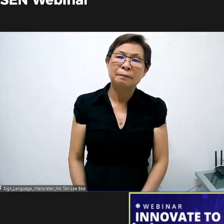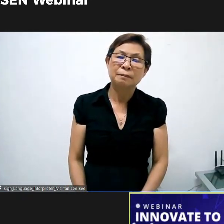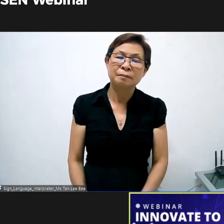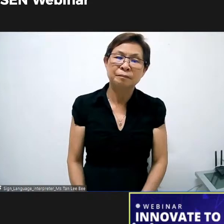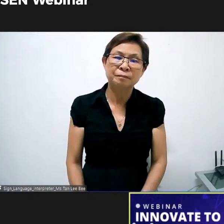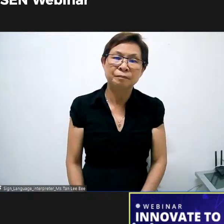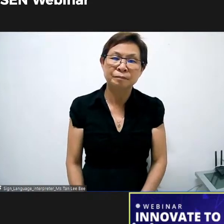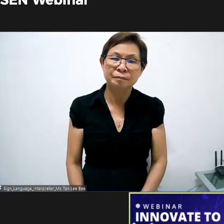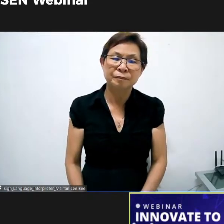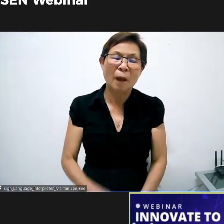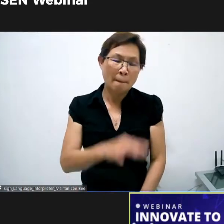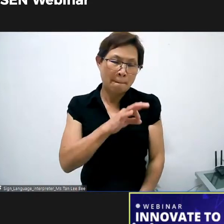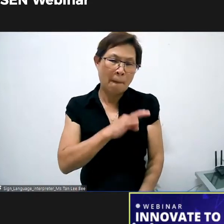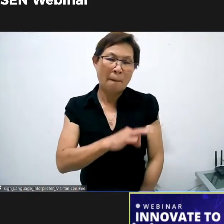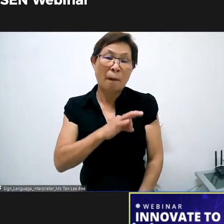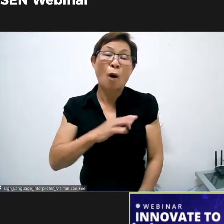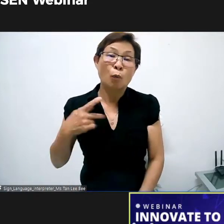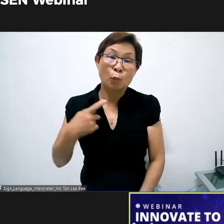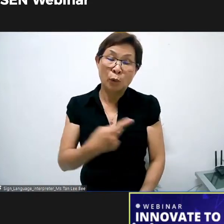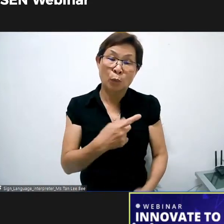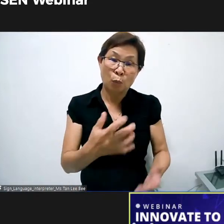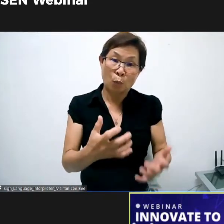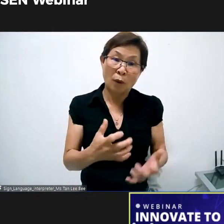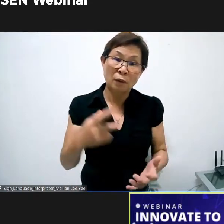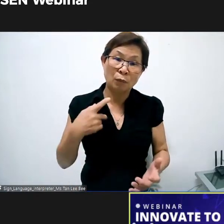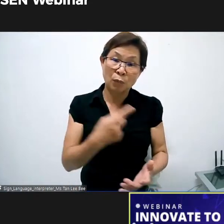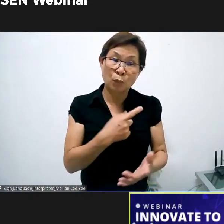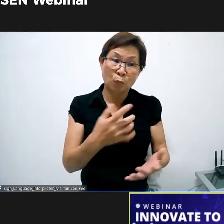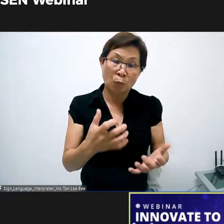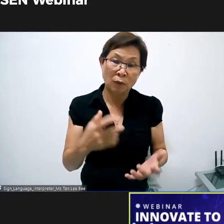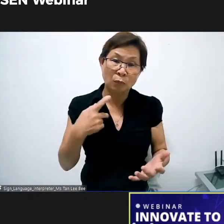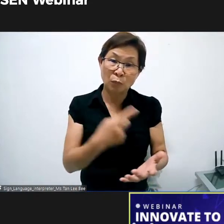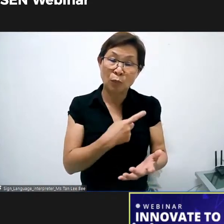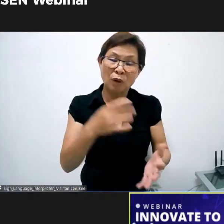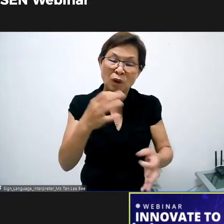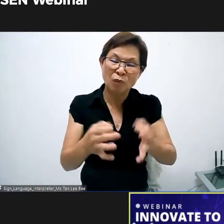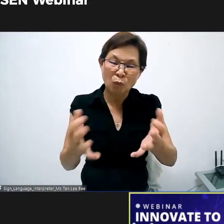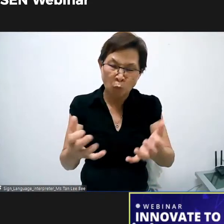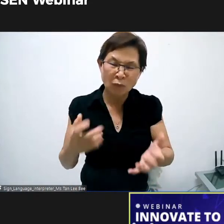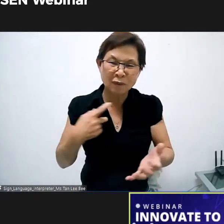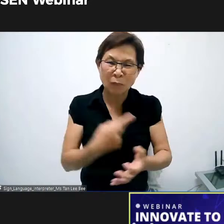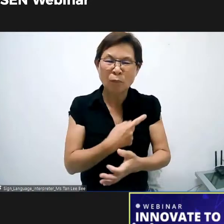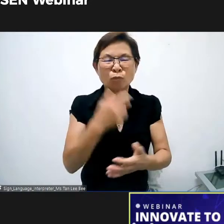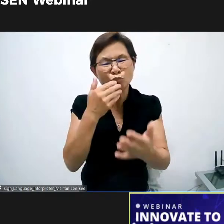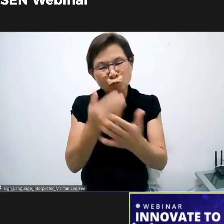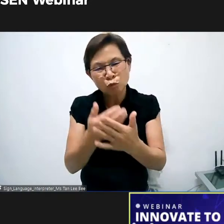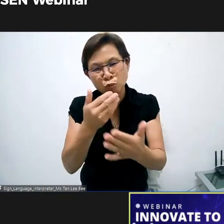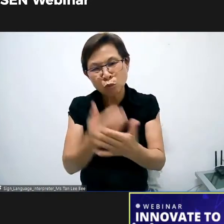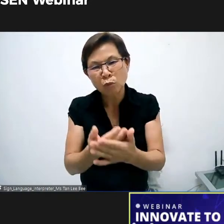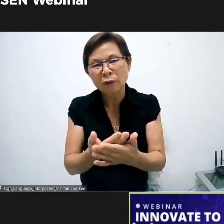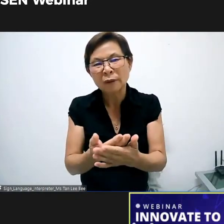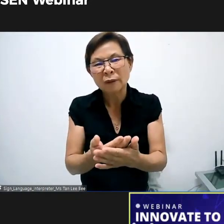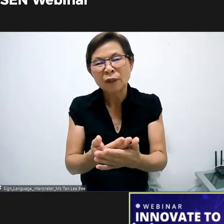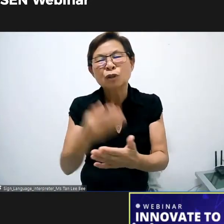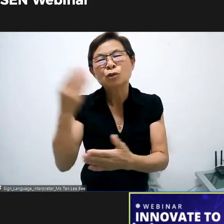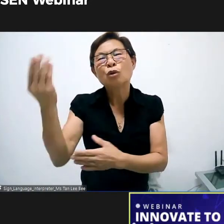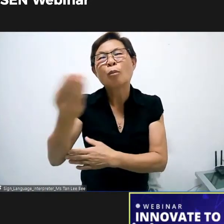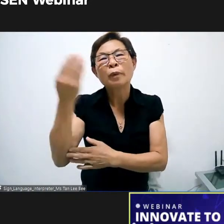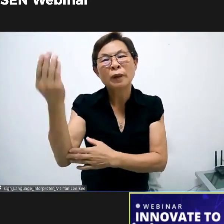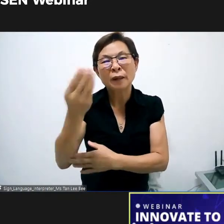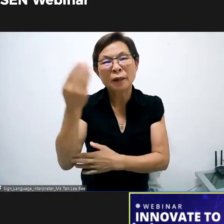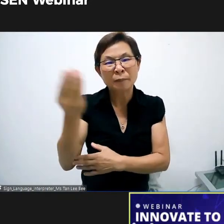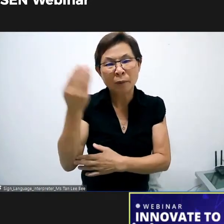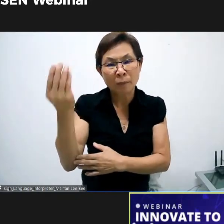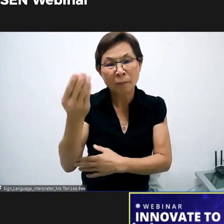give them benefit. Of course, no, if we want to have someone, of course, it's very good things. But then usually,